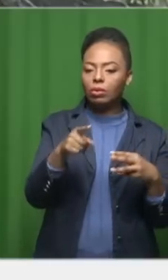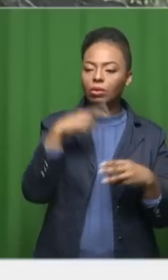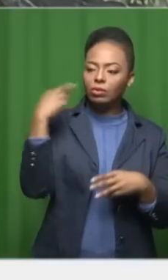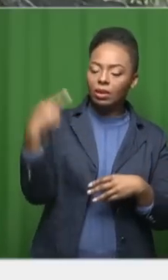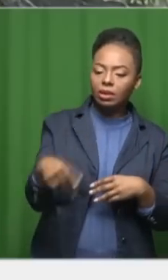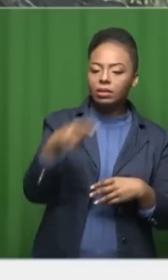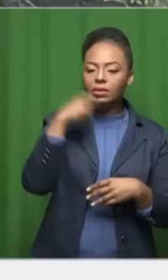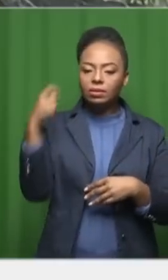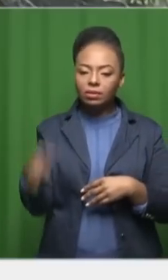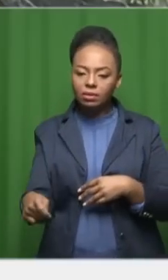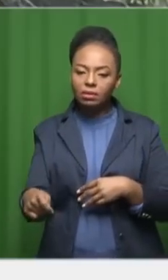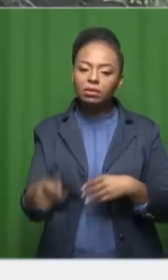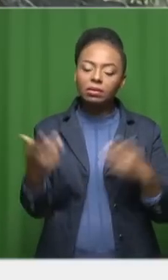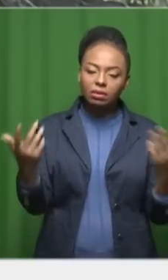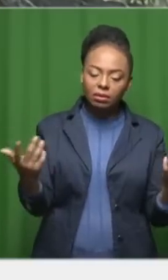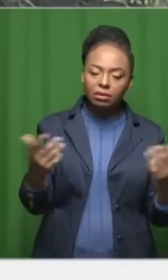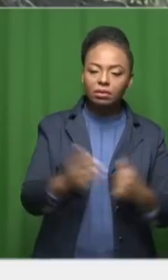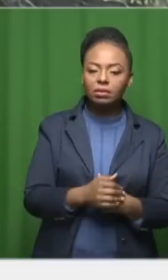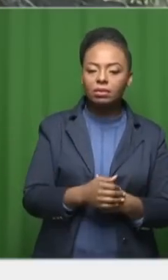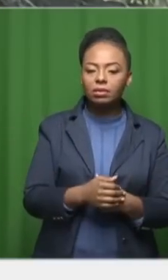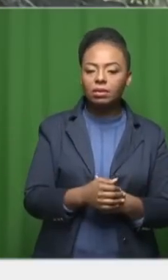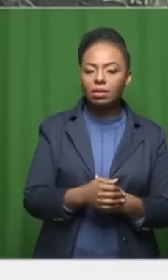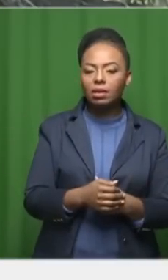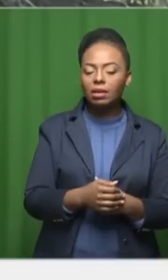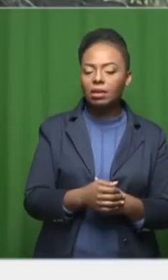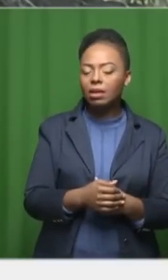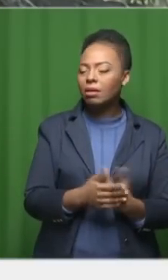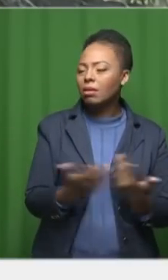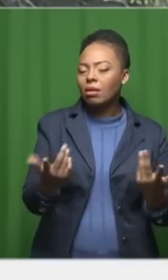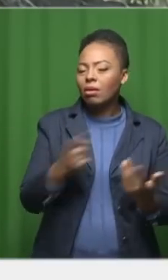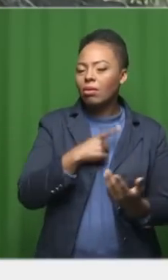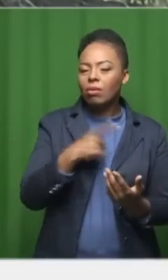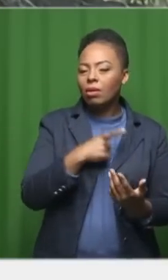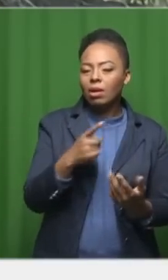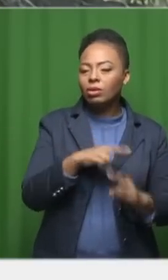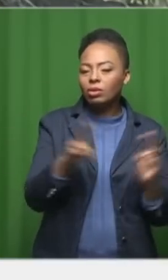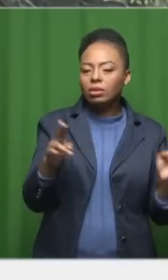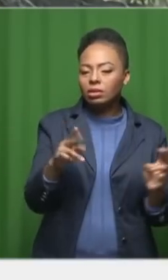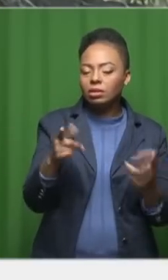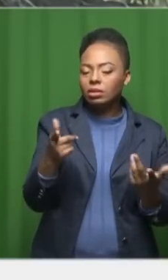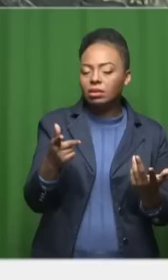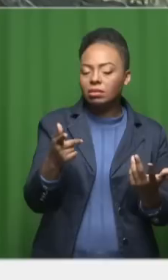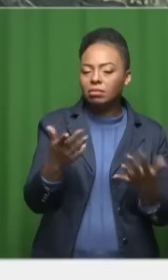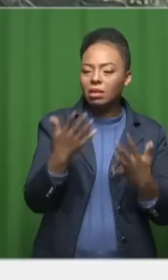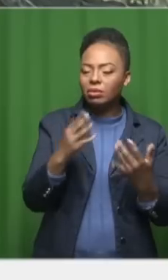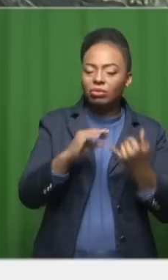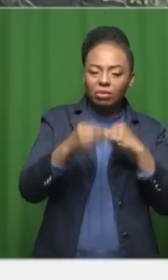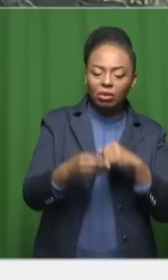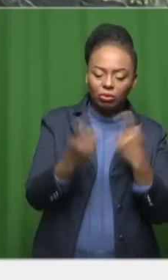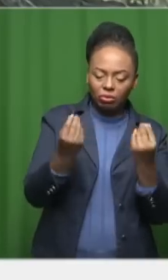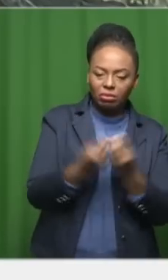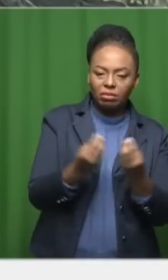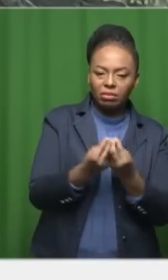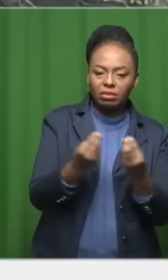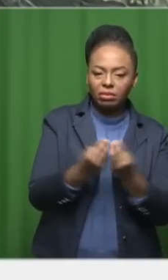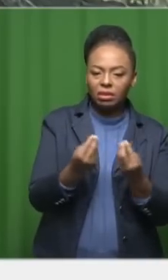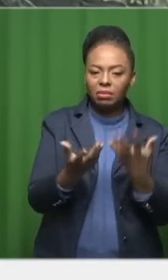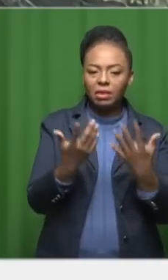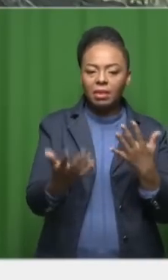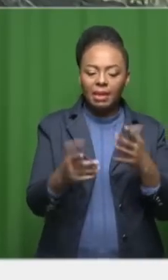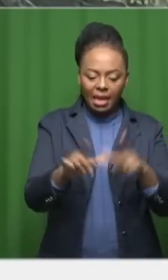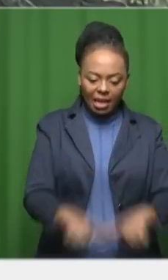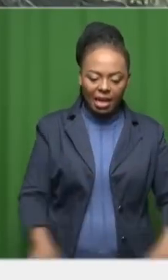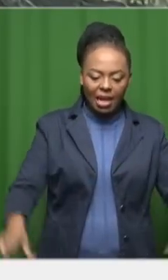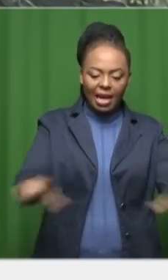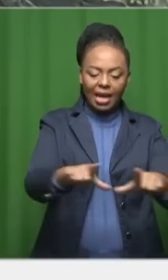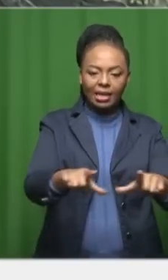Russia, in the Ukraine, I should say. So why can't we mitigate against that? Why can't we, given the vast tracts of land we have